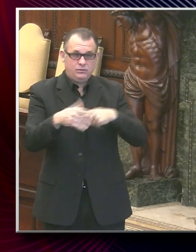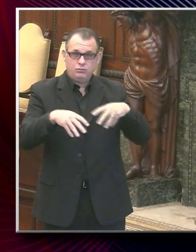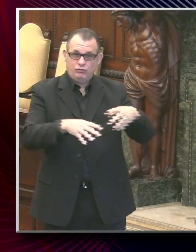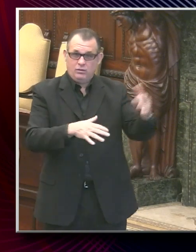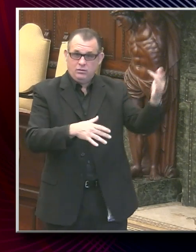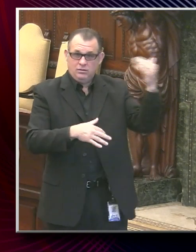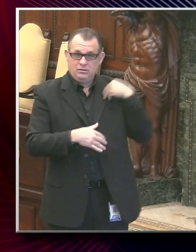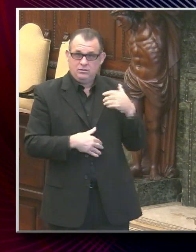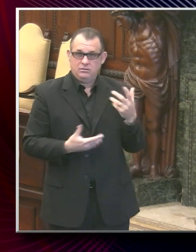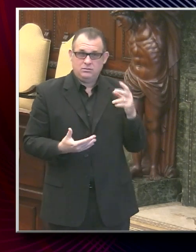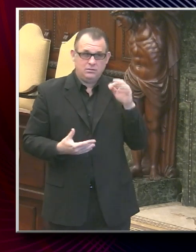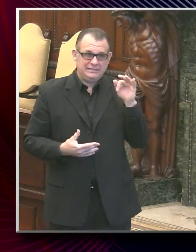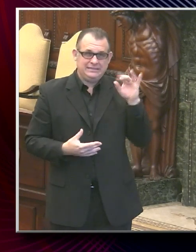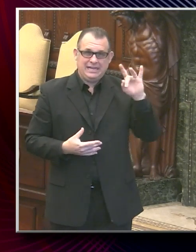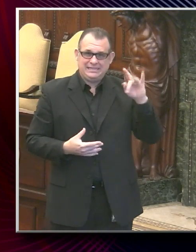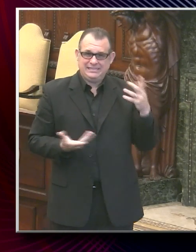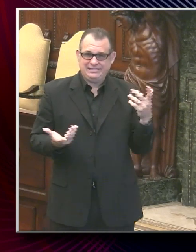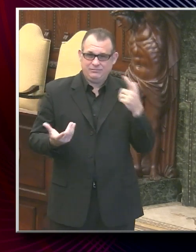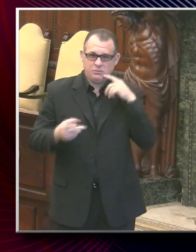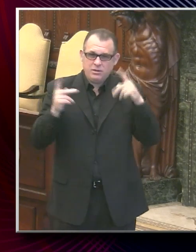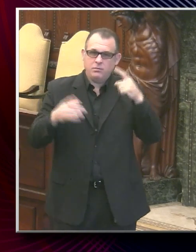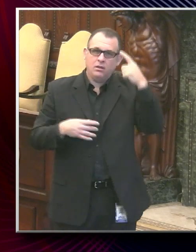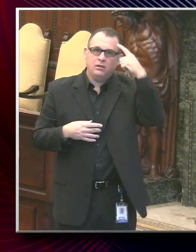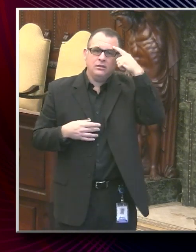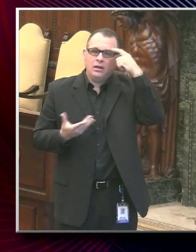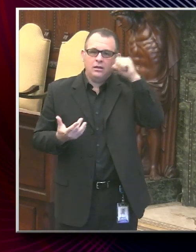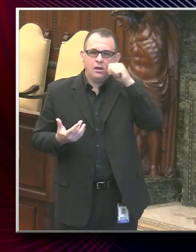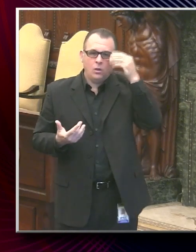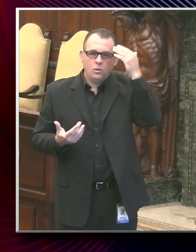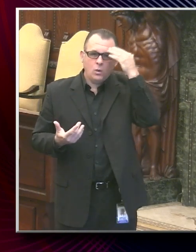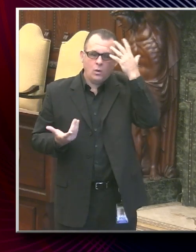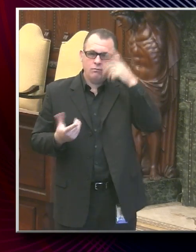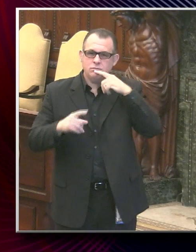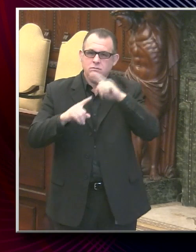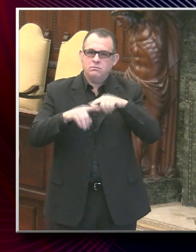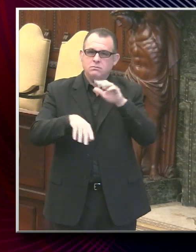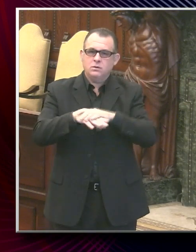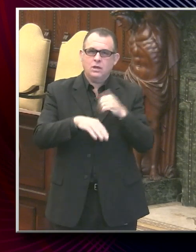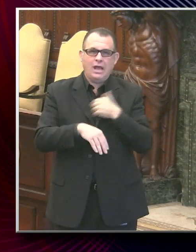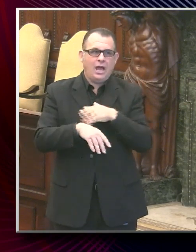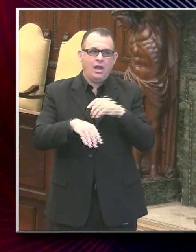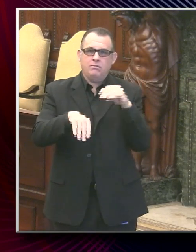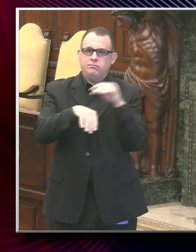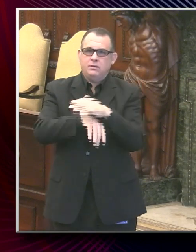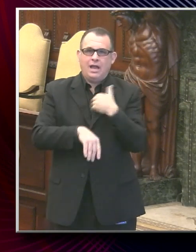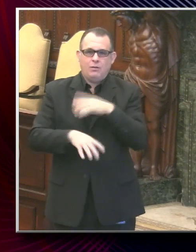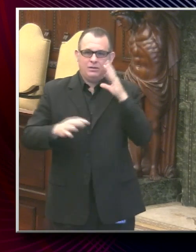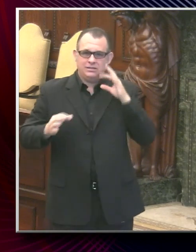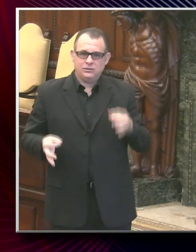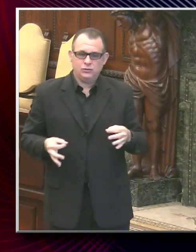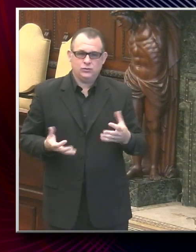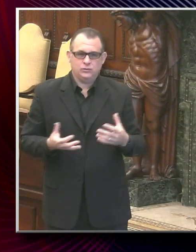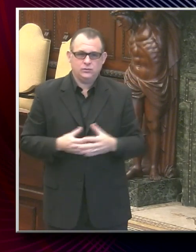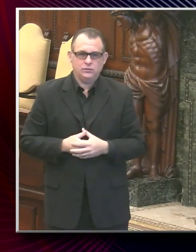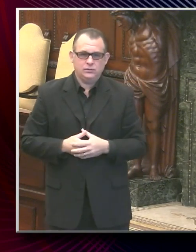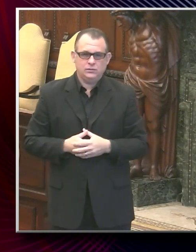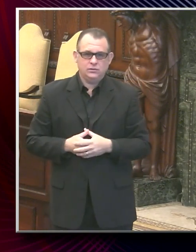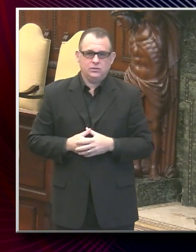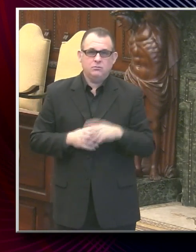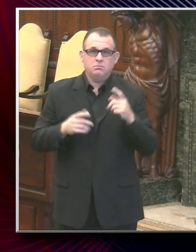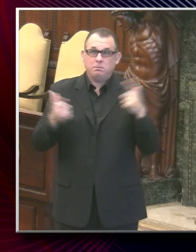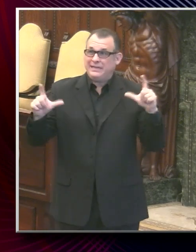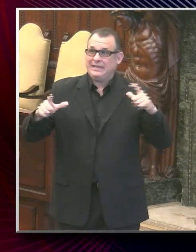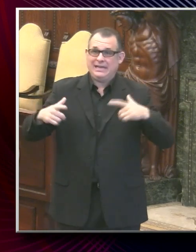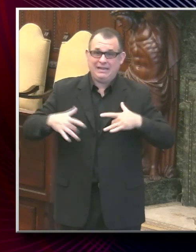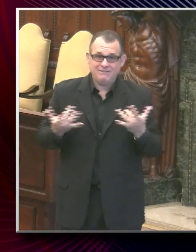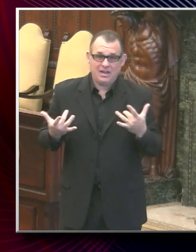in the memory of everybody in public health. That weighs on all of our decisions. The whole idea behind canceling big events and an epidemic like this makes a